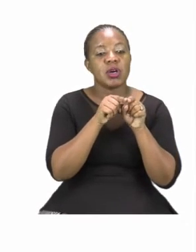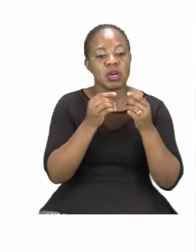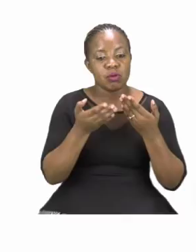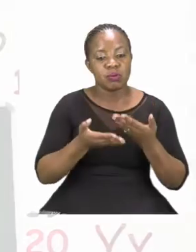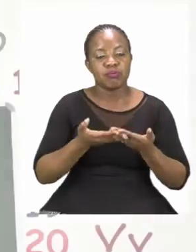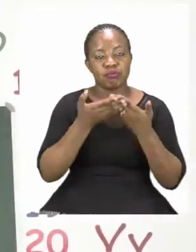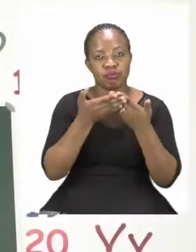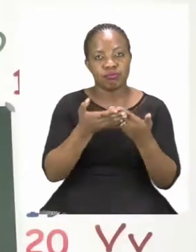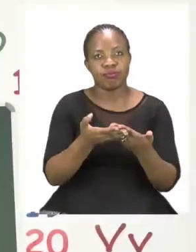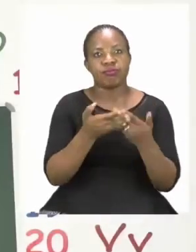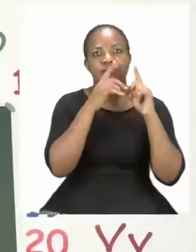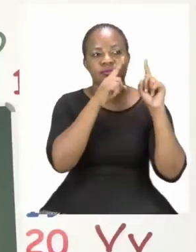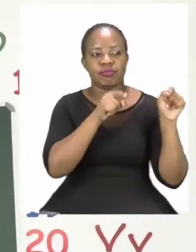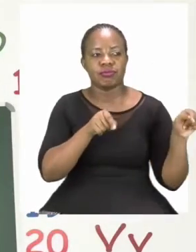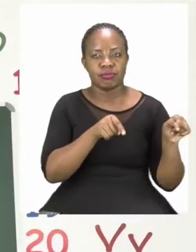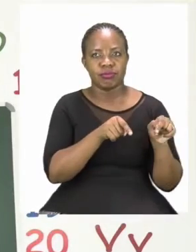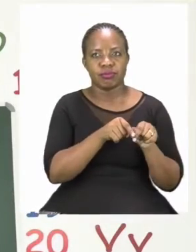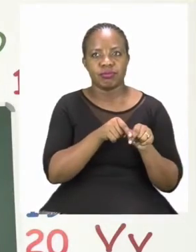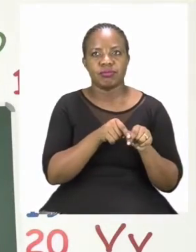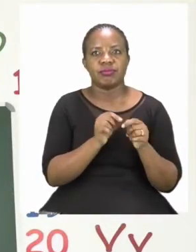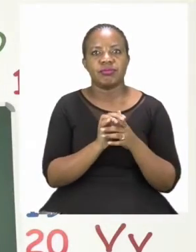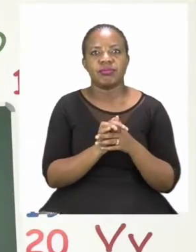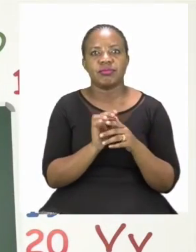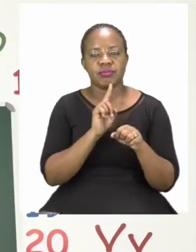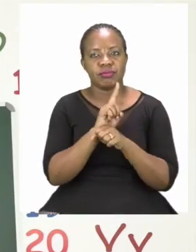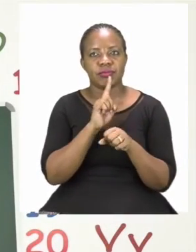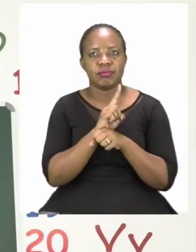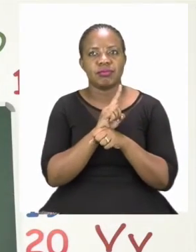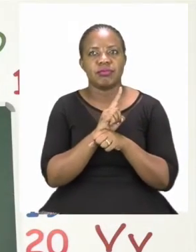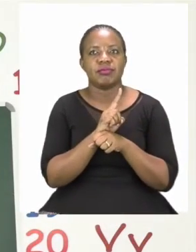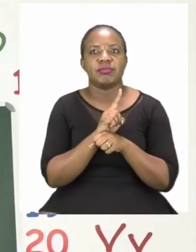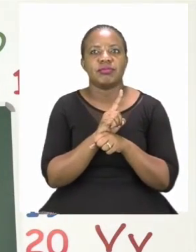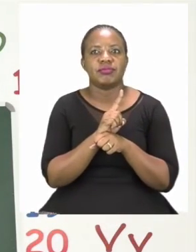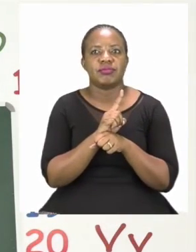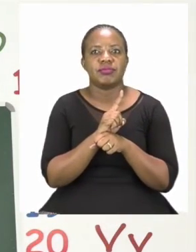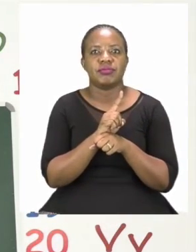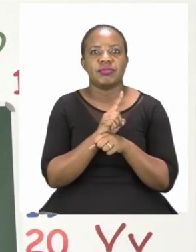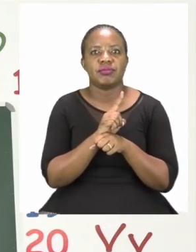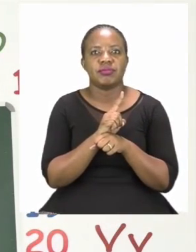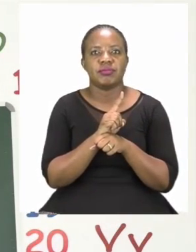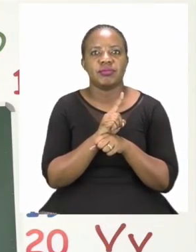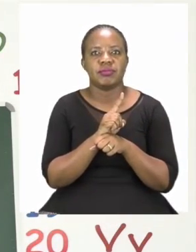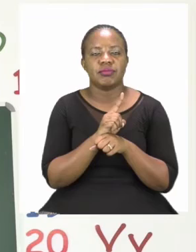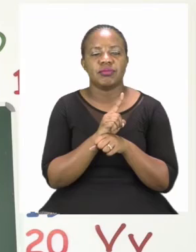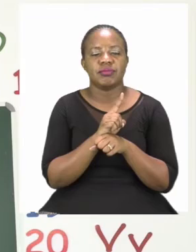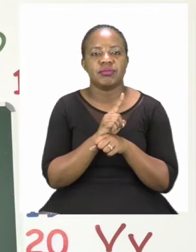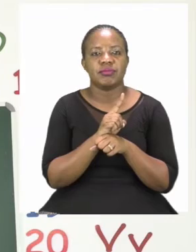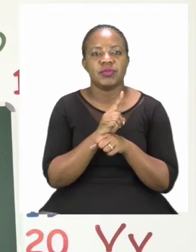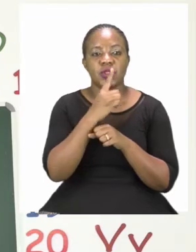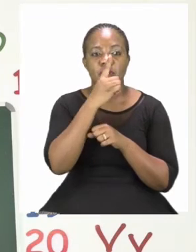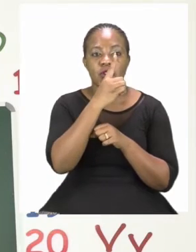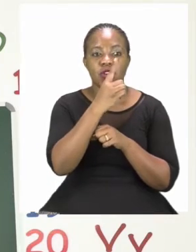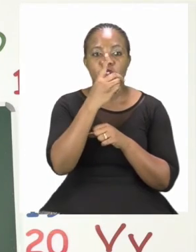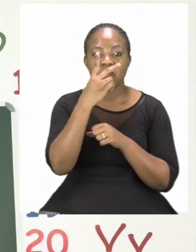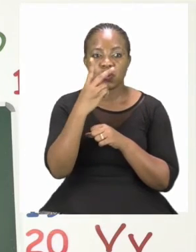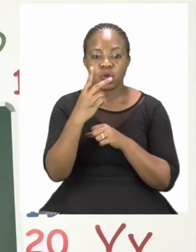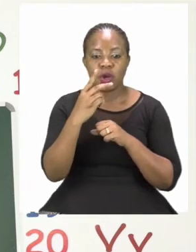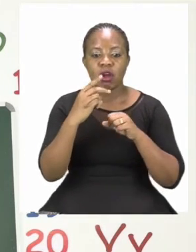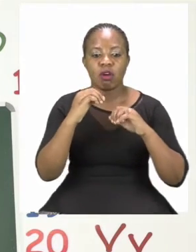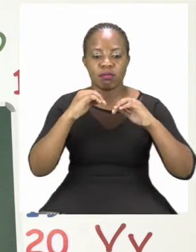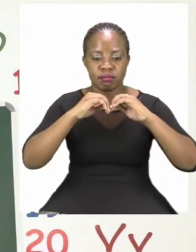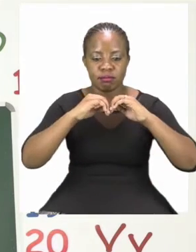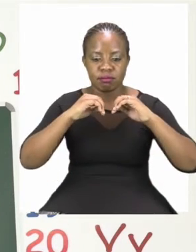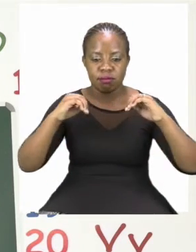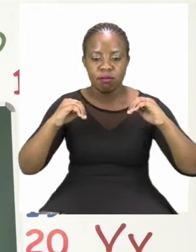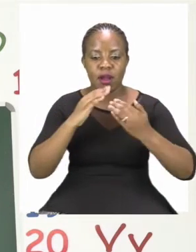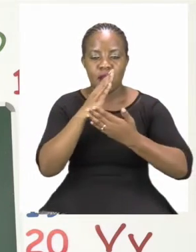board. Now the first one, we are going to cut our 12 into half. And how do we do